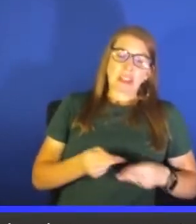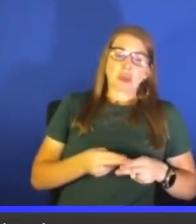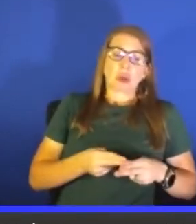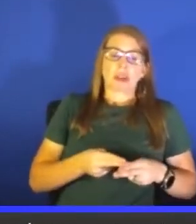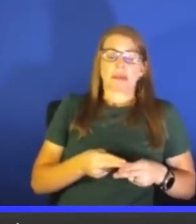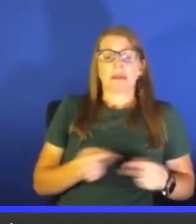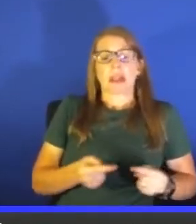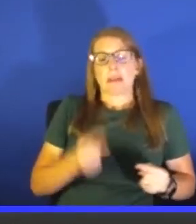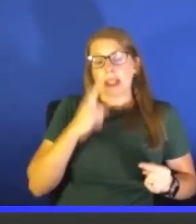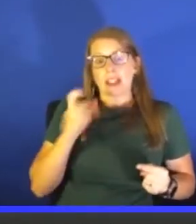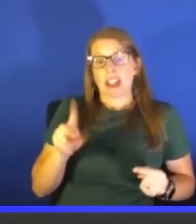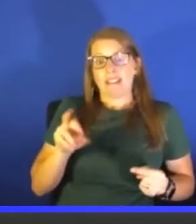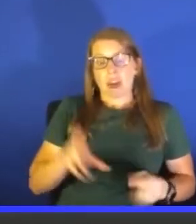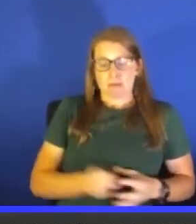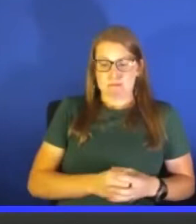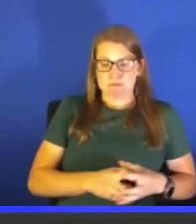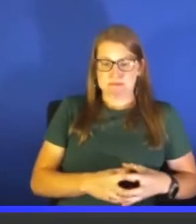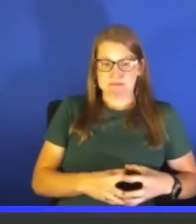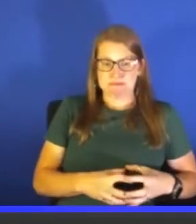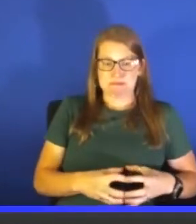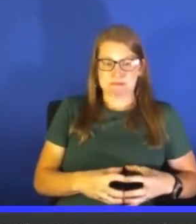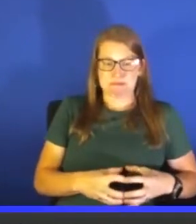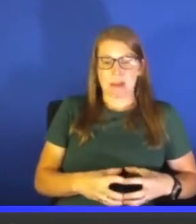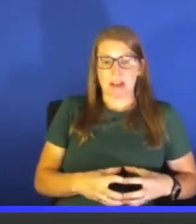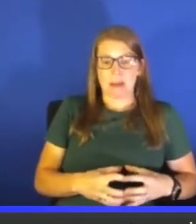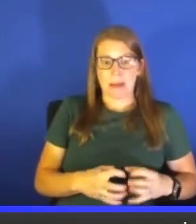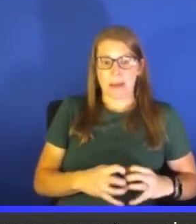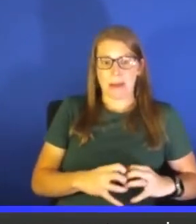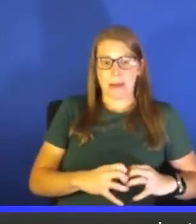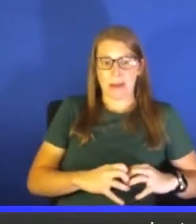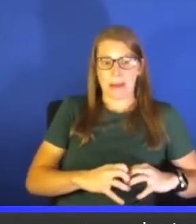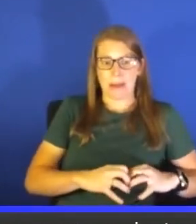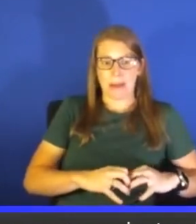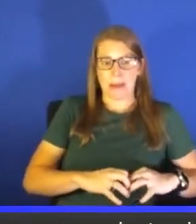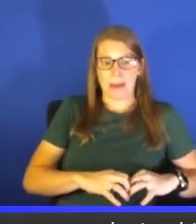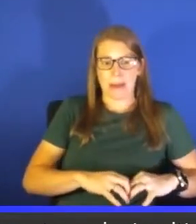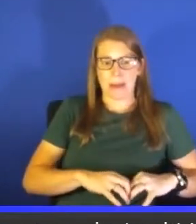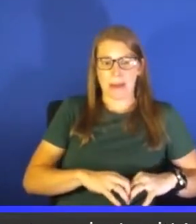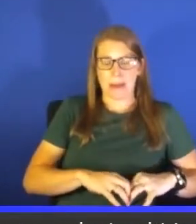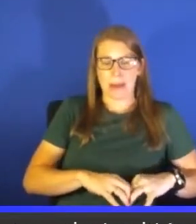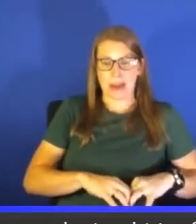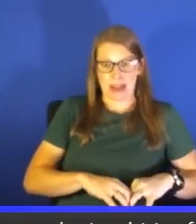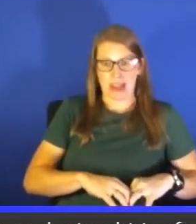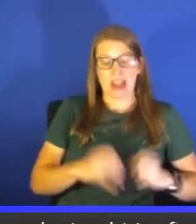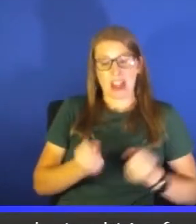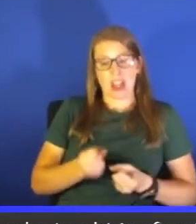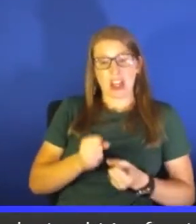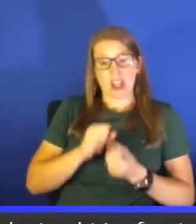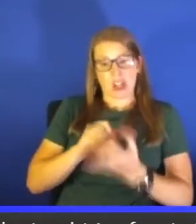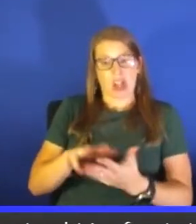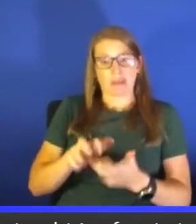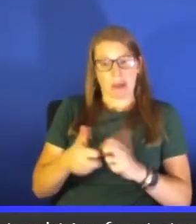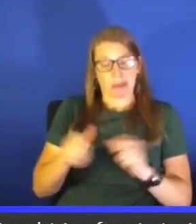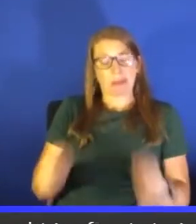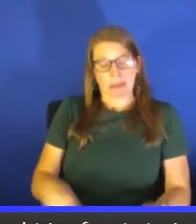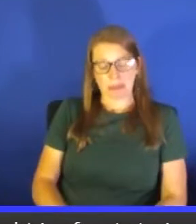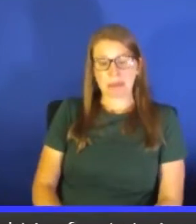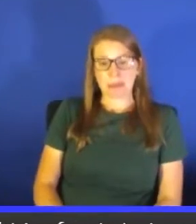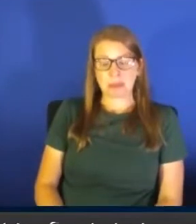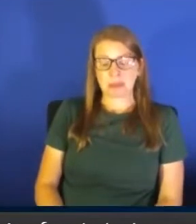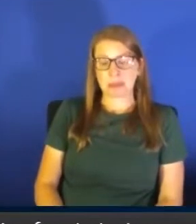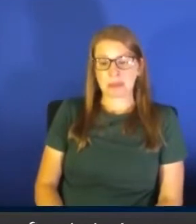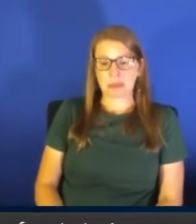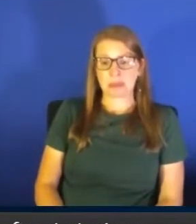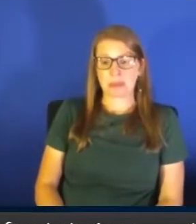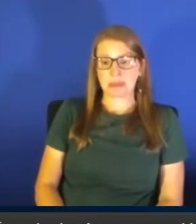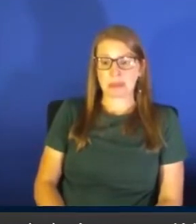is so inflamed and in fact shutting down in some cases that it can certainly cause some discomfort. All right, Bob? All